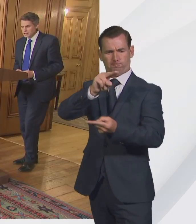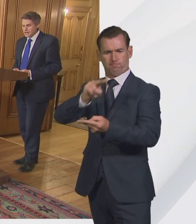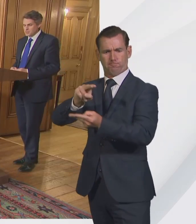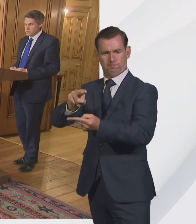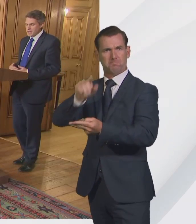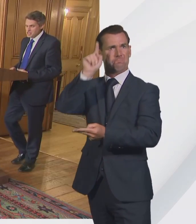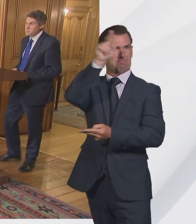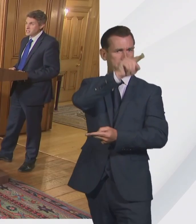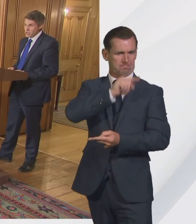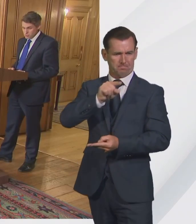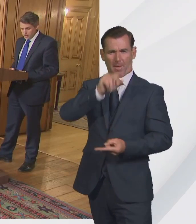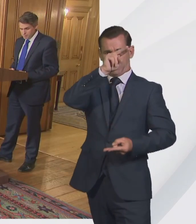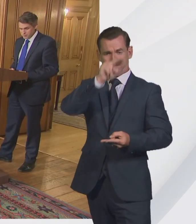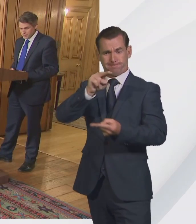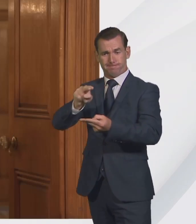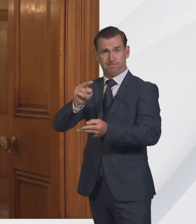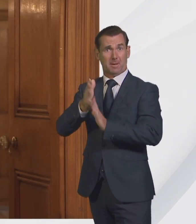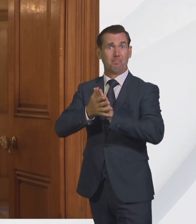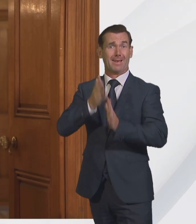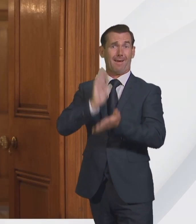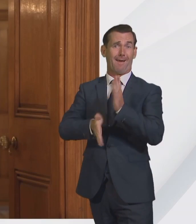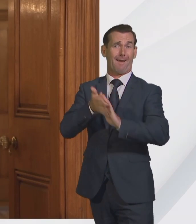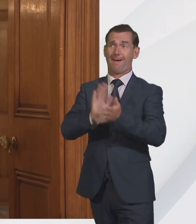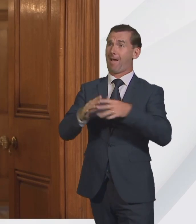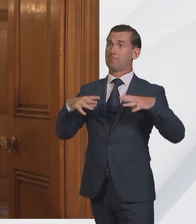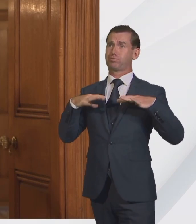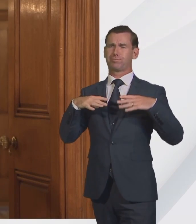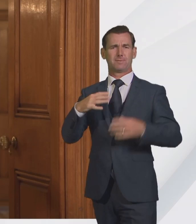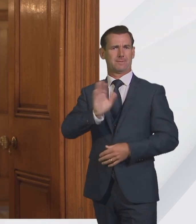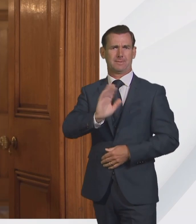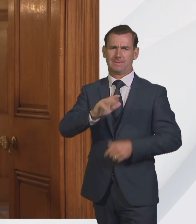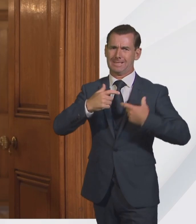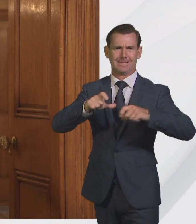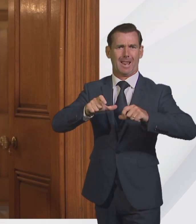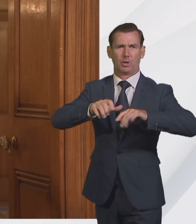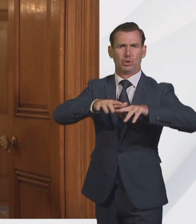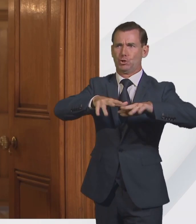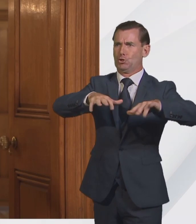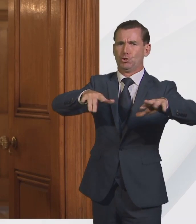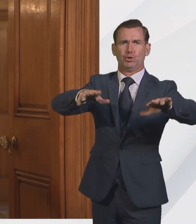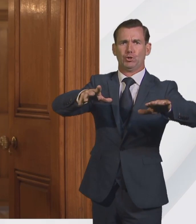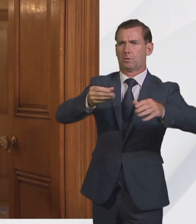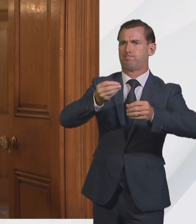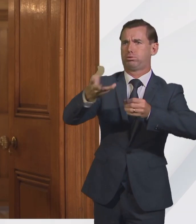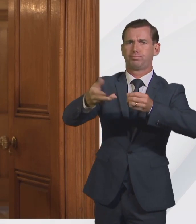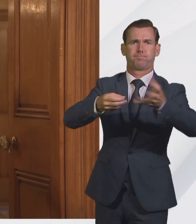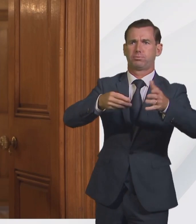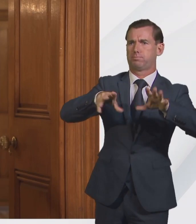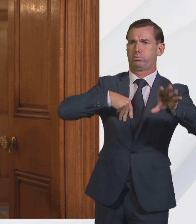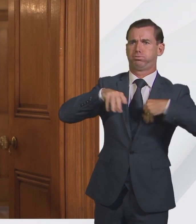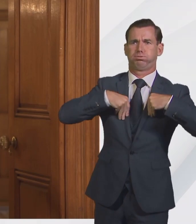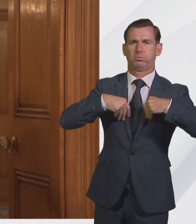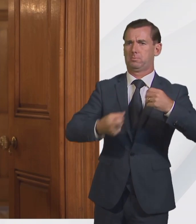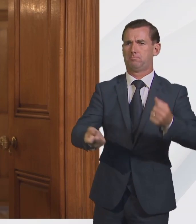mean that the pandemic is over. The virus is still in general circulation and localised outbreaks